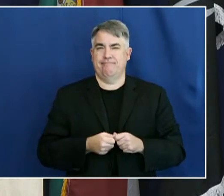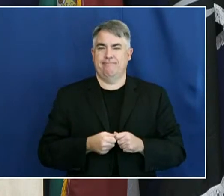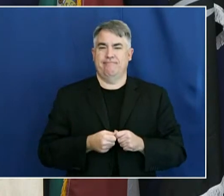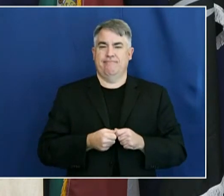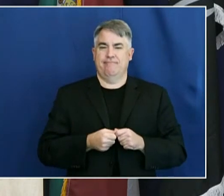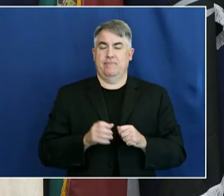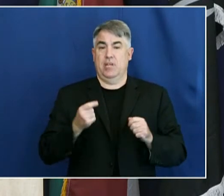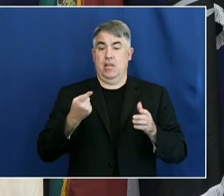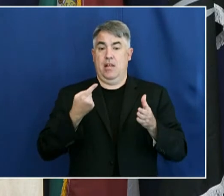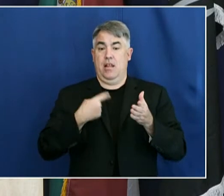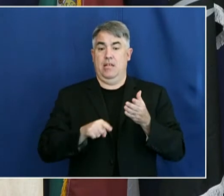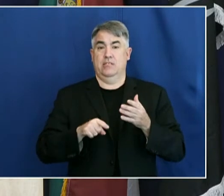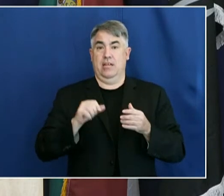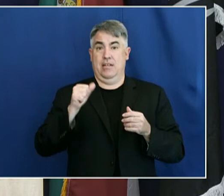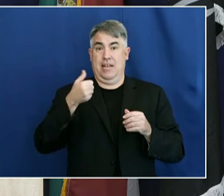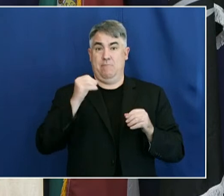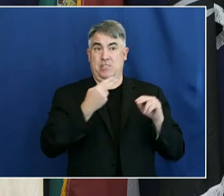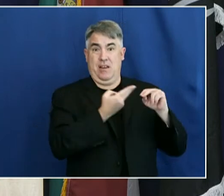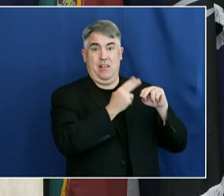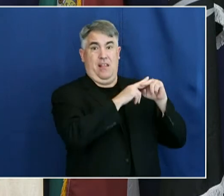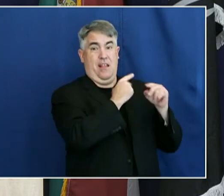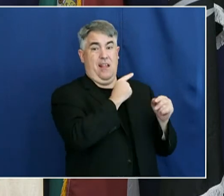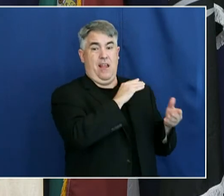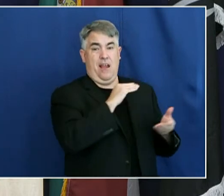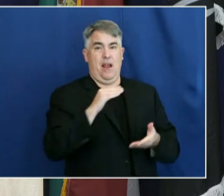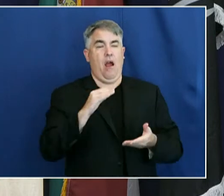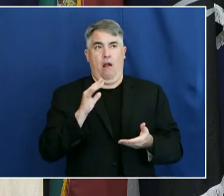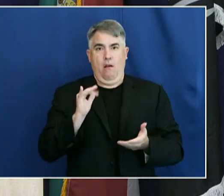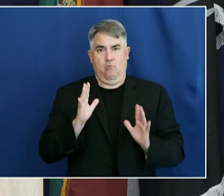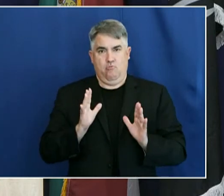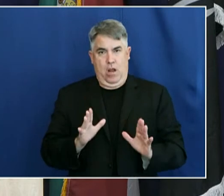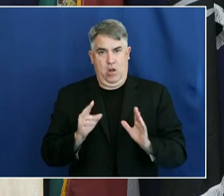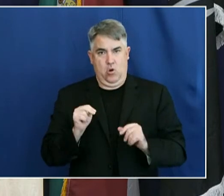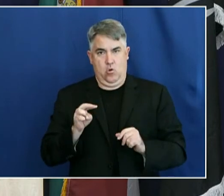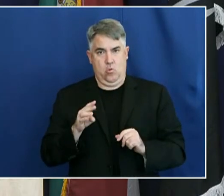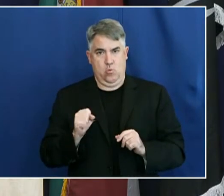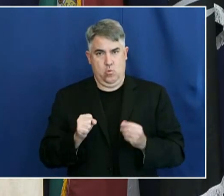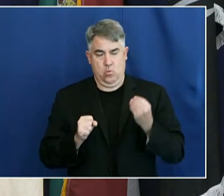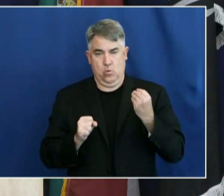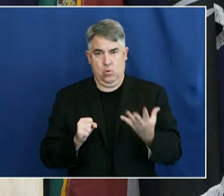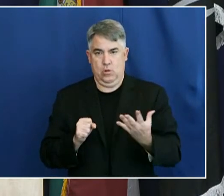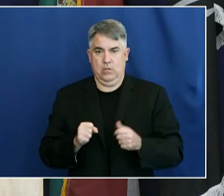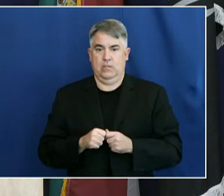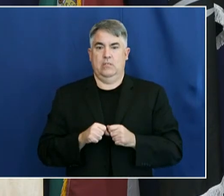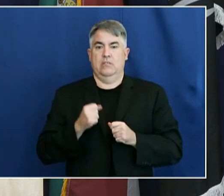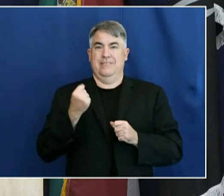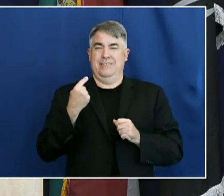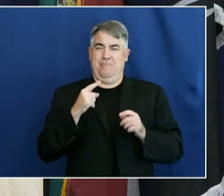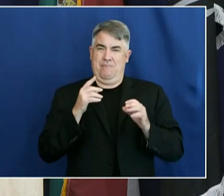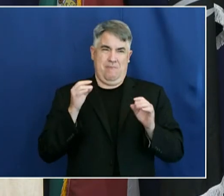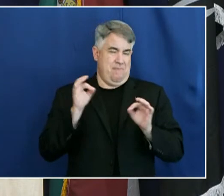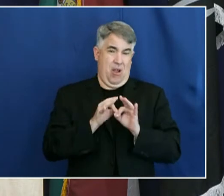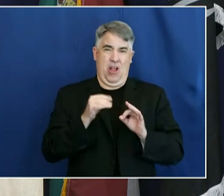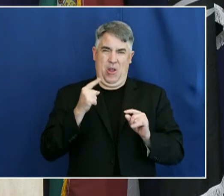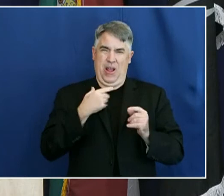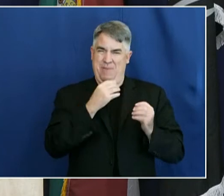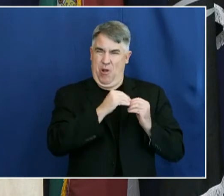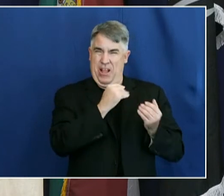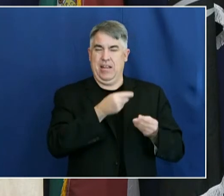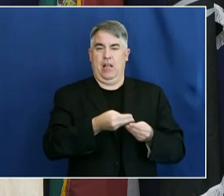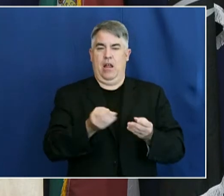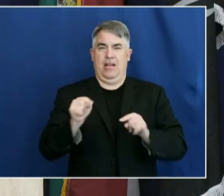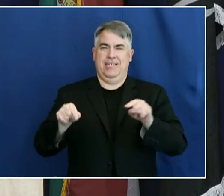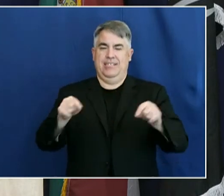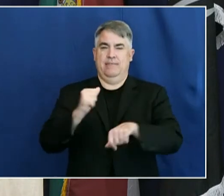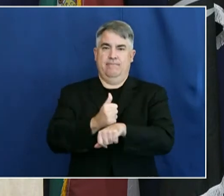week being 9% higher than last week, and so we are headed in the right direction surrounding that. I wanted to briefly talk about